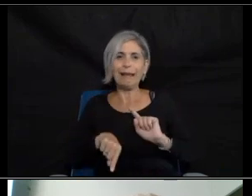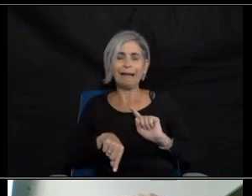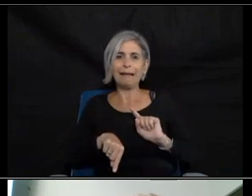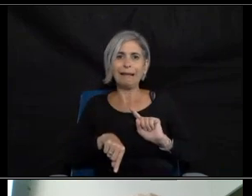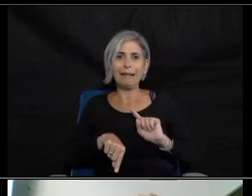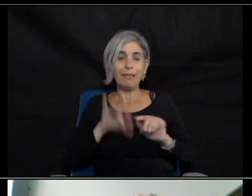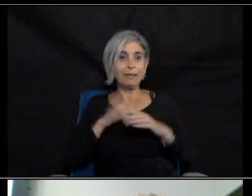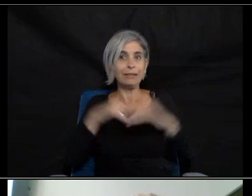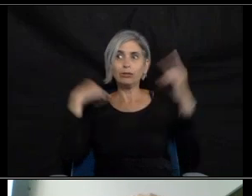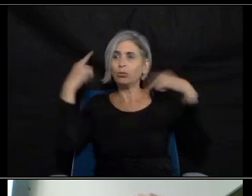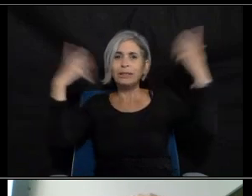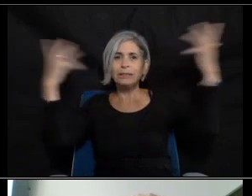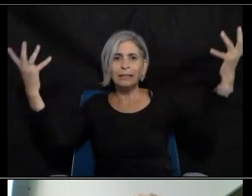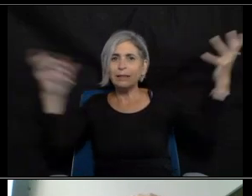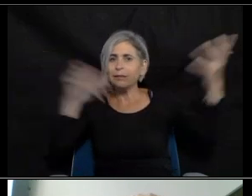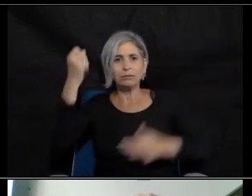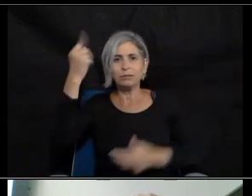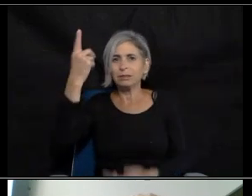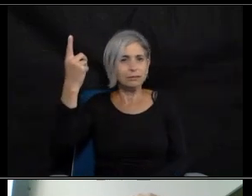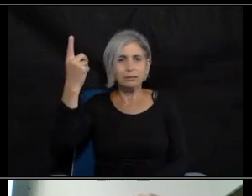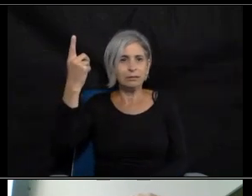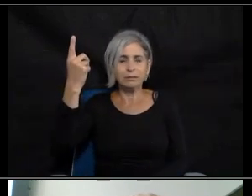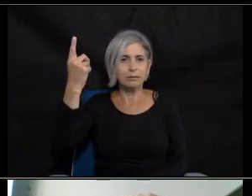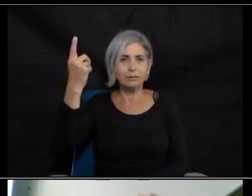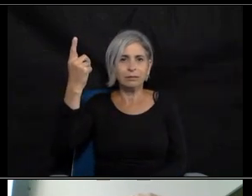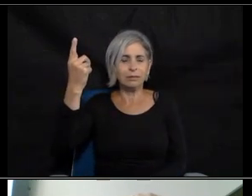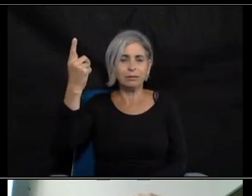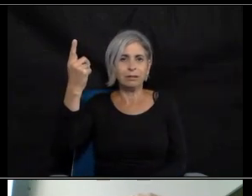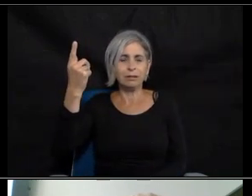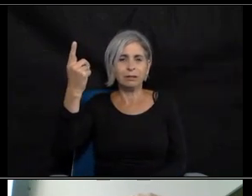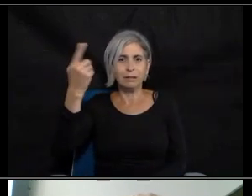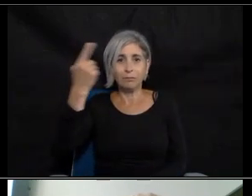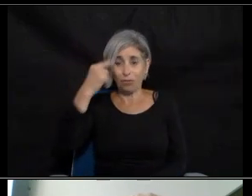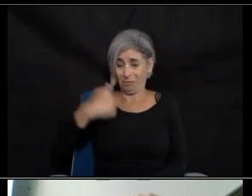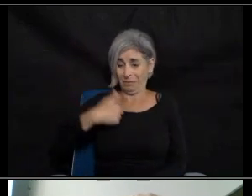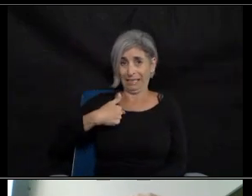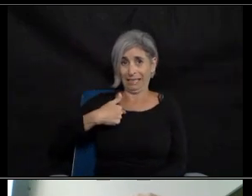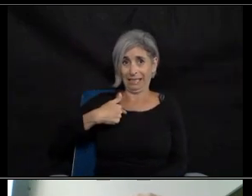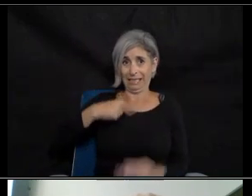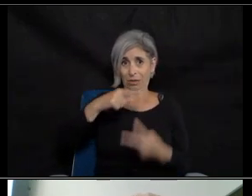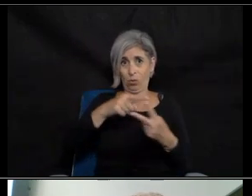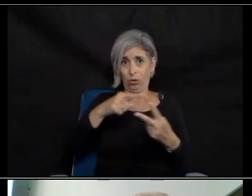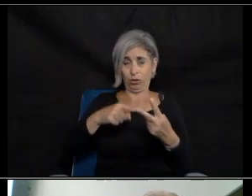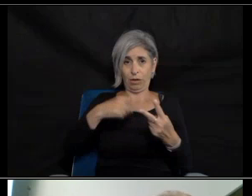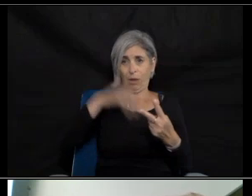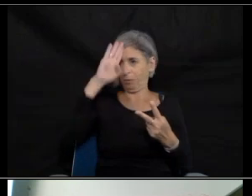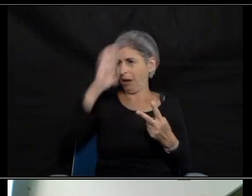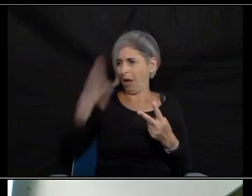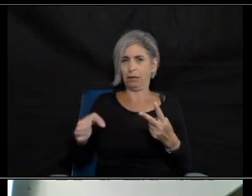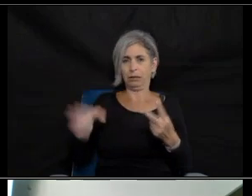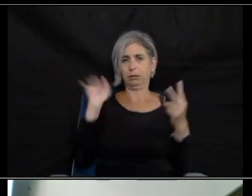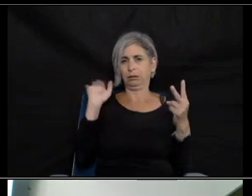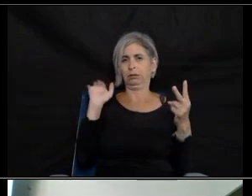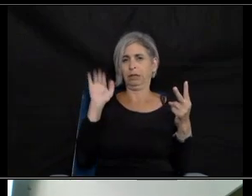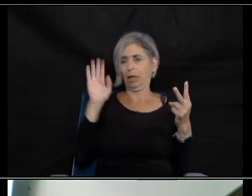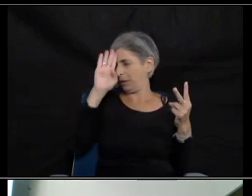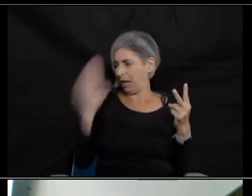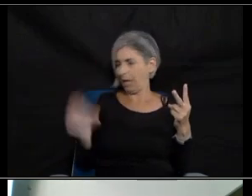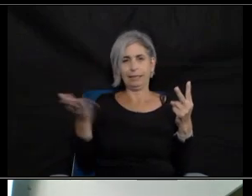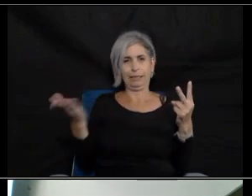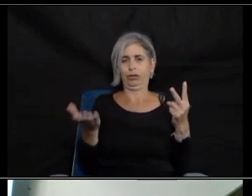This is insane. I don't understand this. So it's for me, it's one of two things. I'm going to be blatant and just 100% frank here.